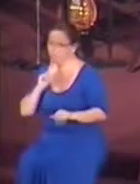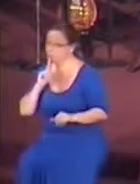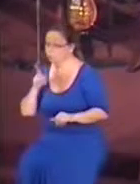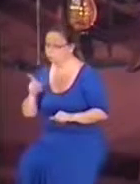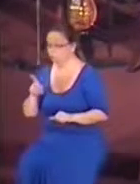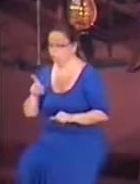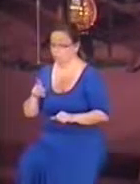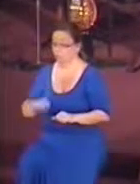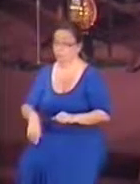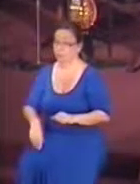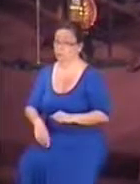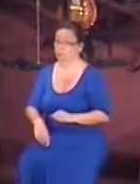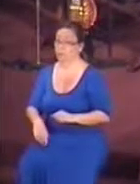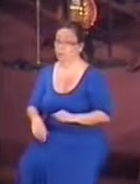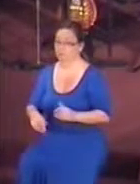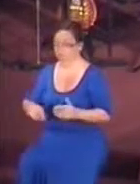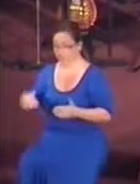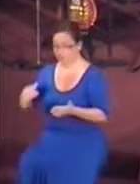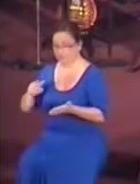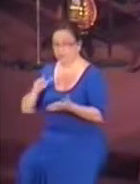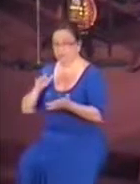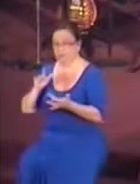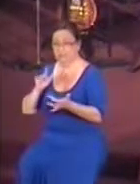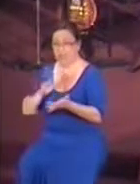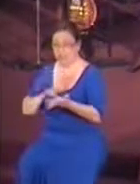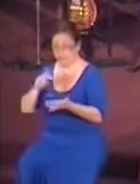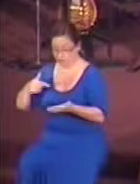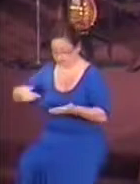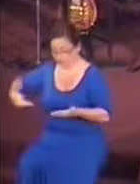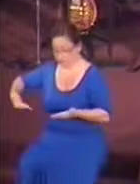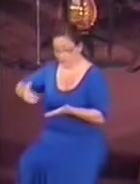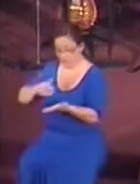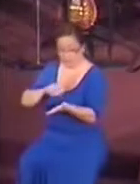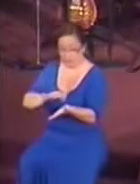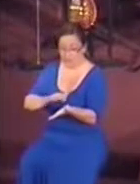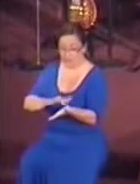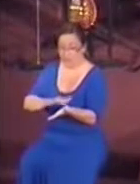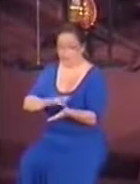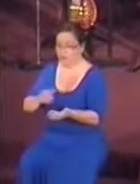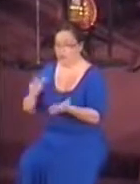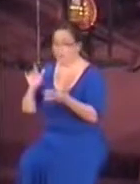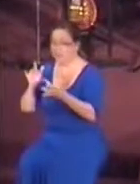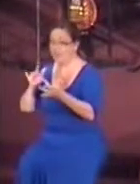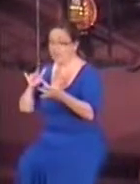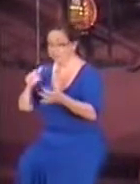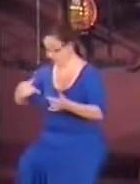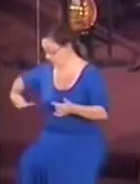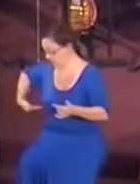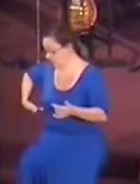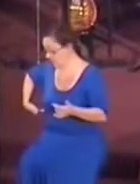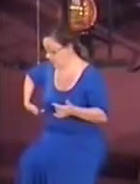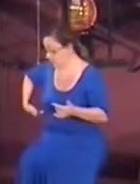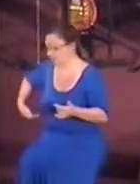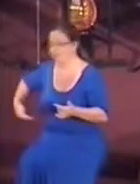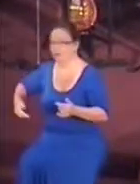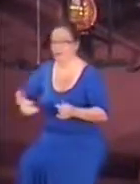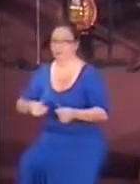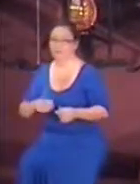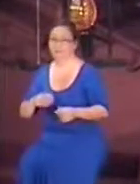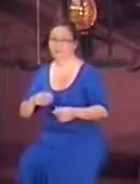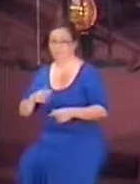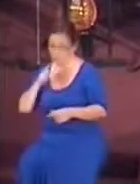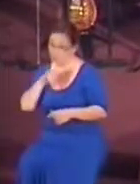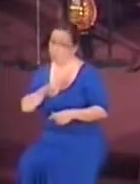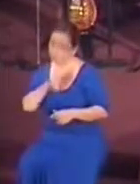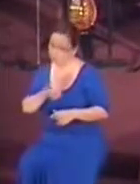true. He says, put your finger here and see my hands. Reach here, your hand, and put it into my side. And then he does rebuke